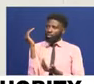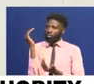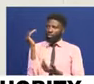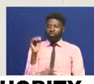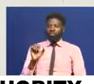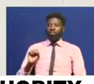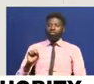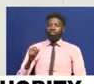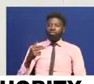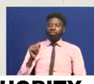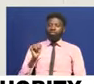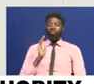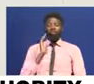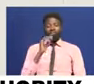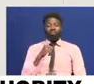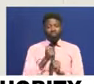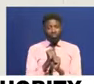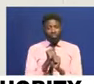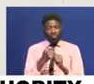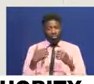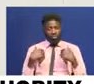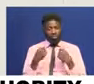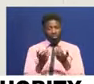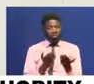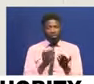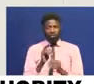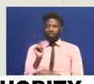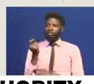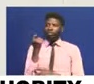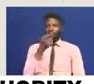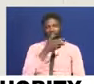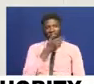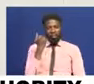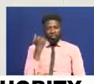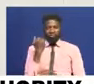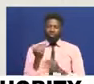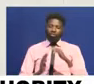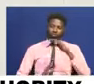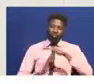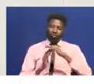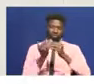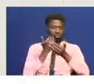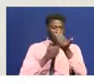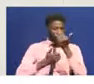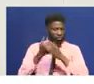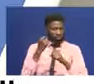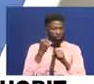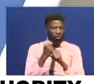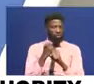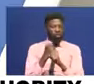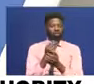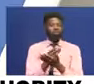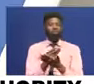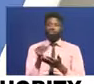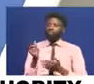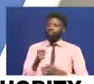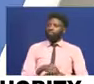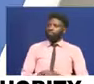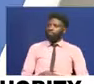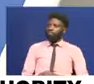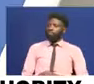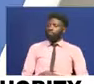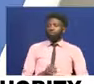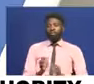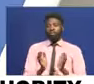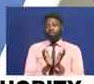make health services in this country much better, more professional, and more efficient. If I was to reassure the public,